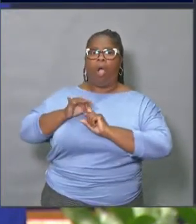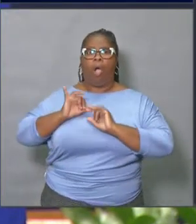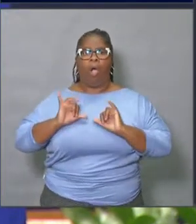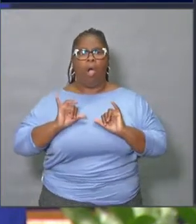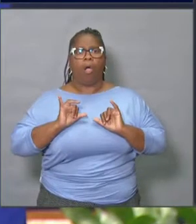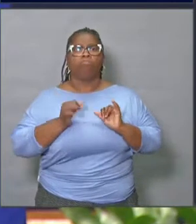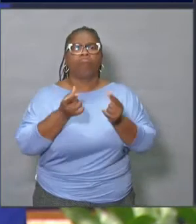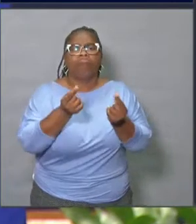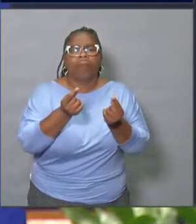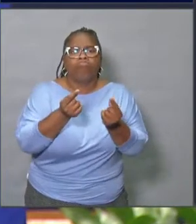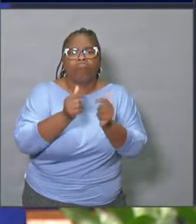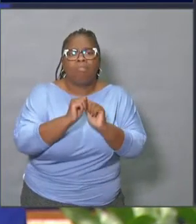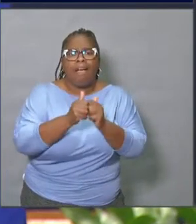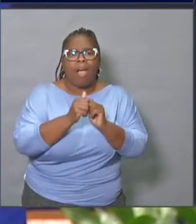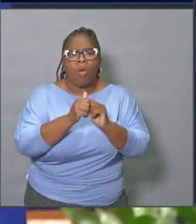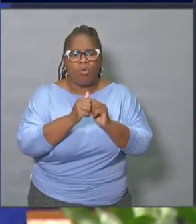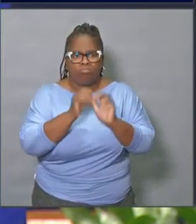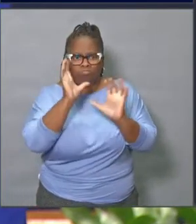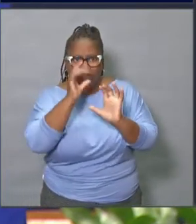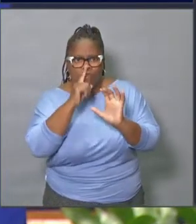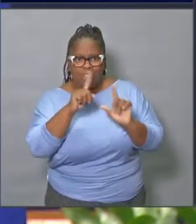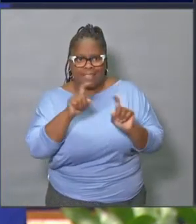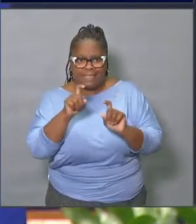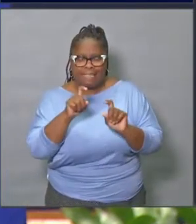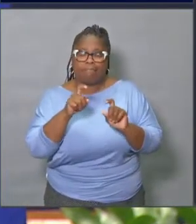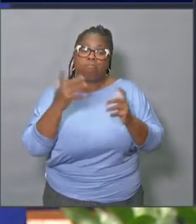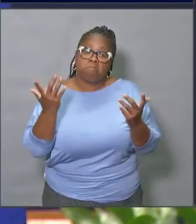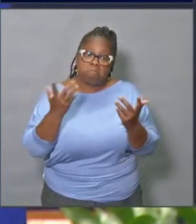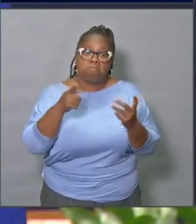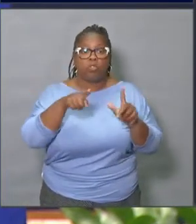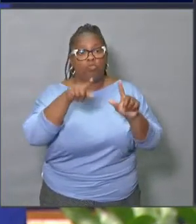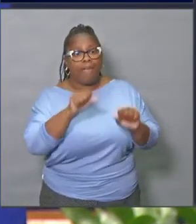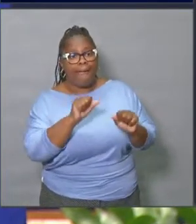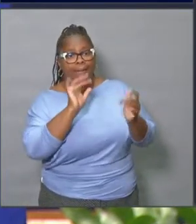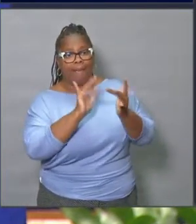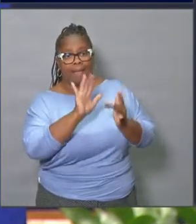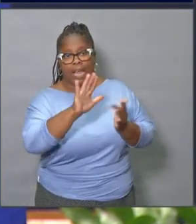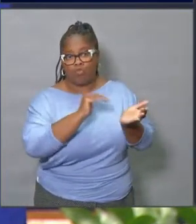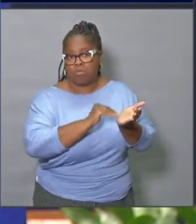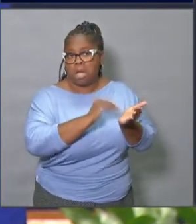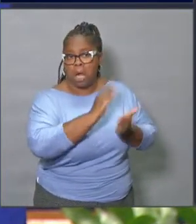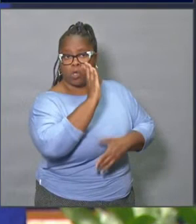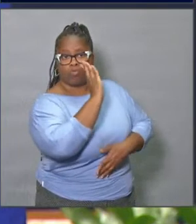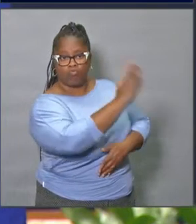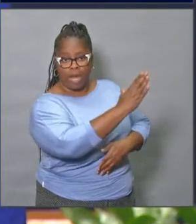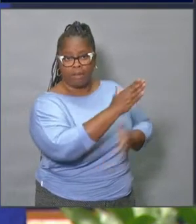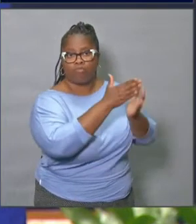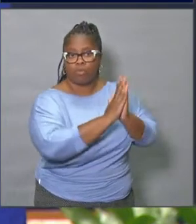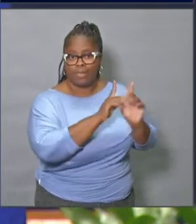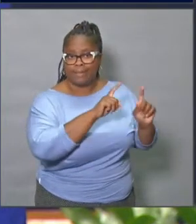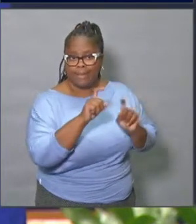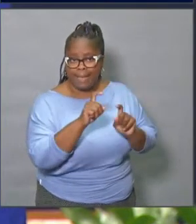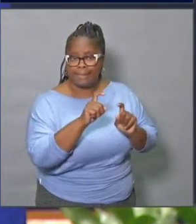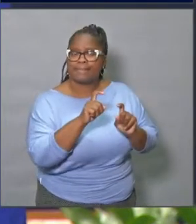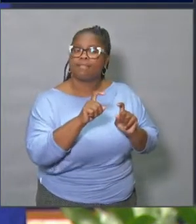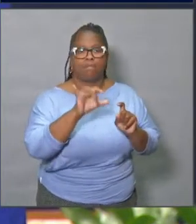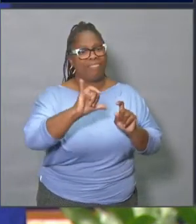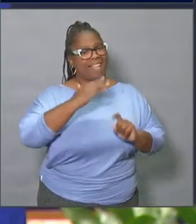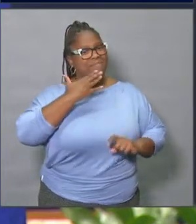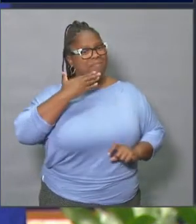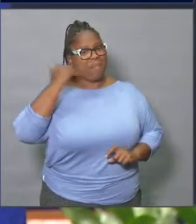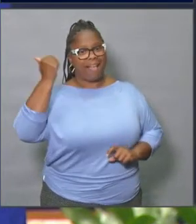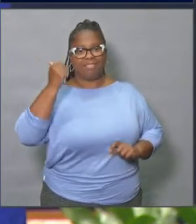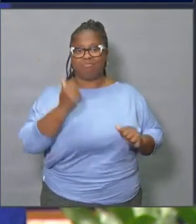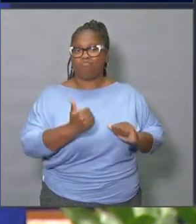options about how you can pursue testing. First, you should contact your doctor if you have one to request a test. This remains the